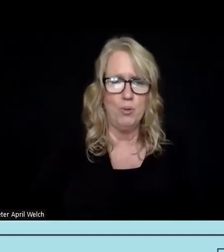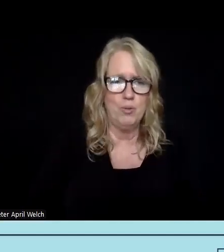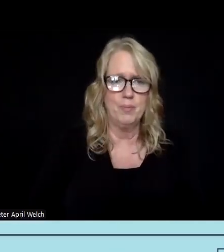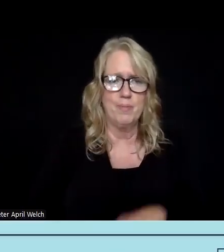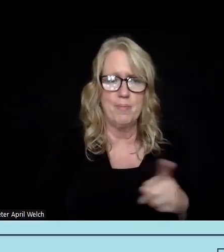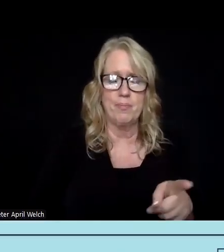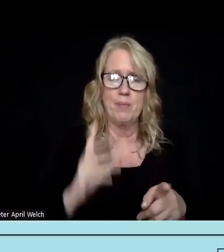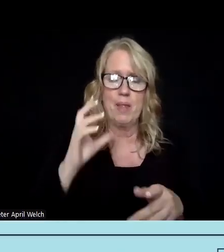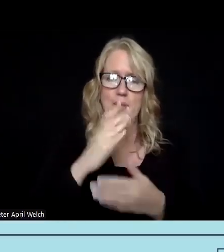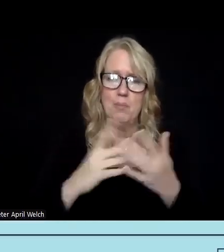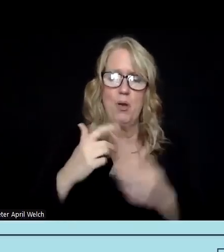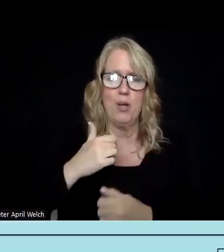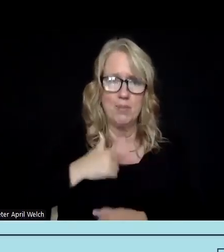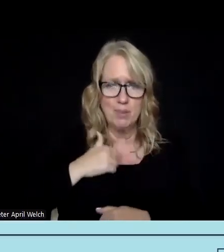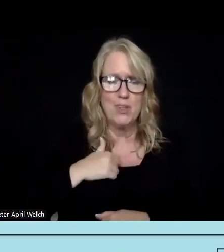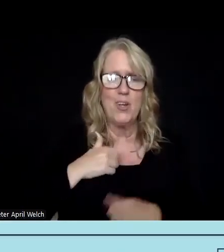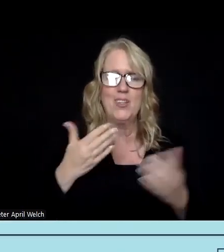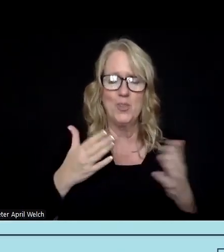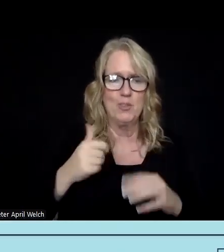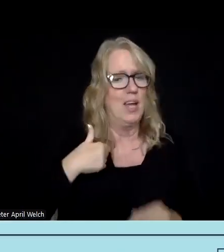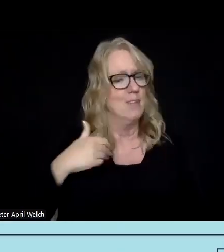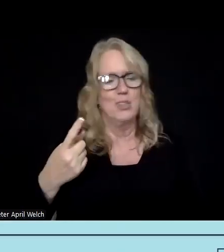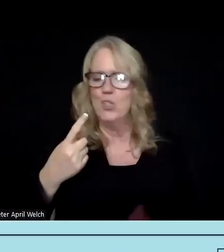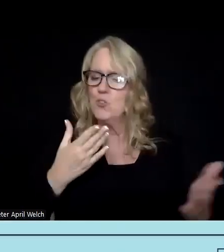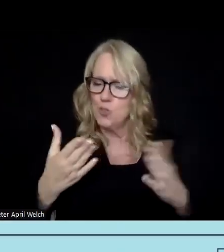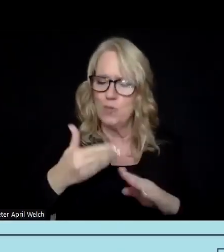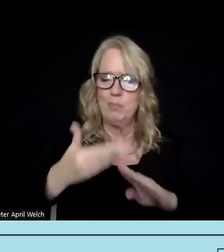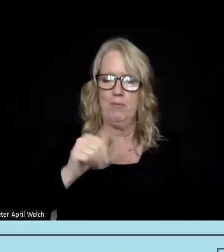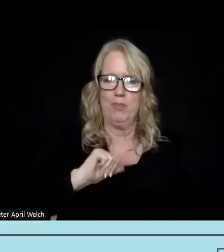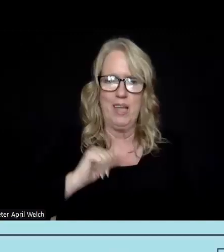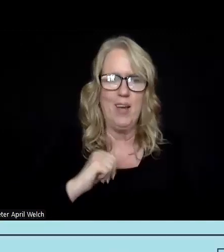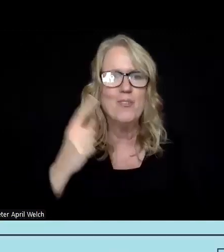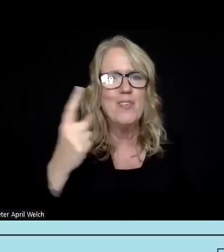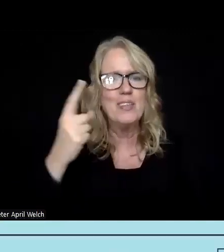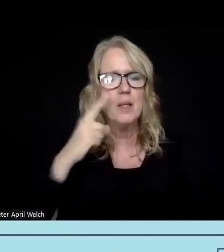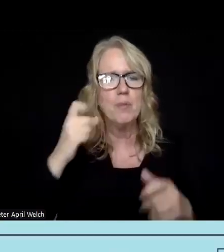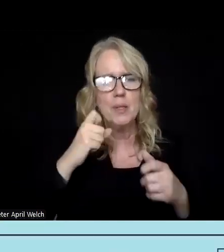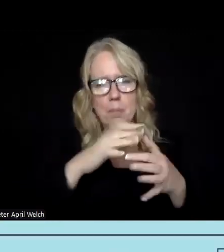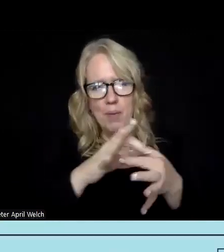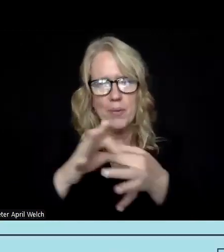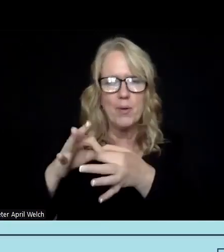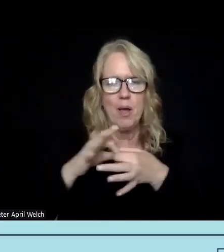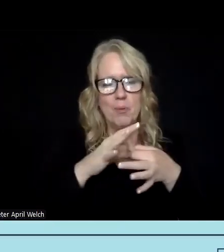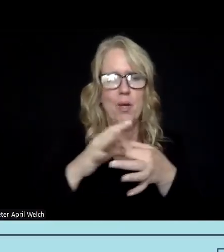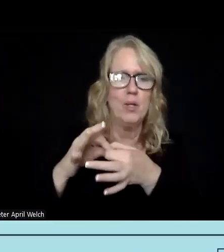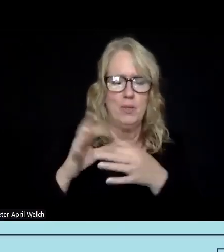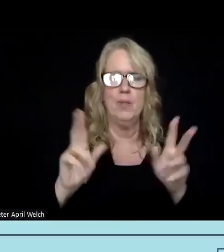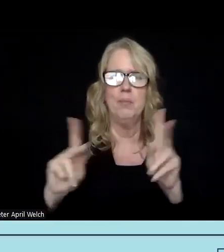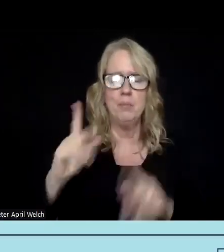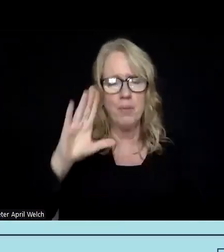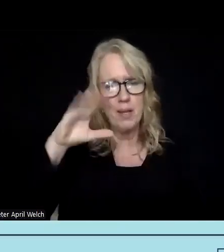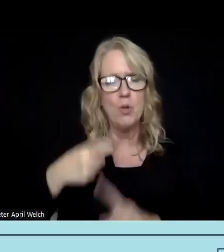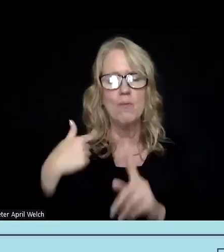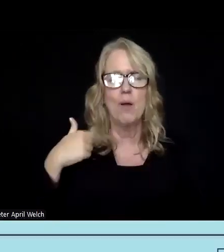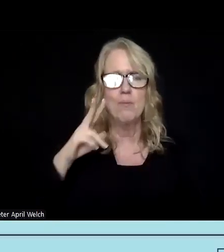military too, right? Service before self. It was drilled in, service before self. There's something about the camaraderie of some of the people I know from Vietnam. There is